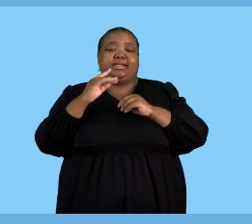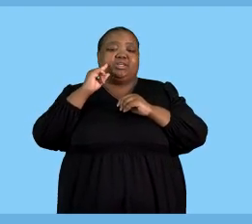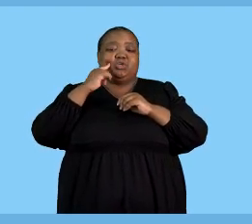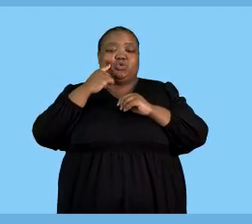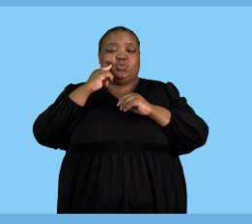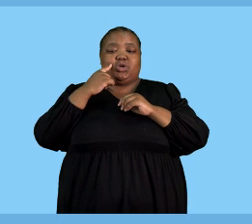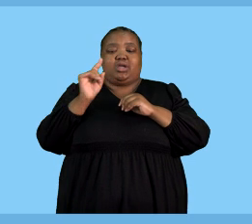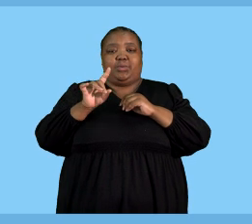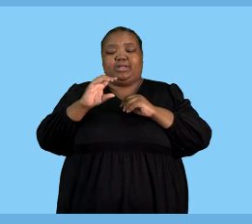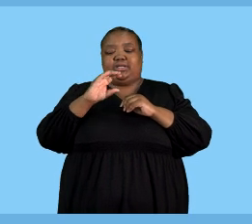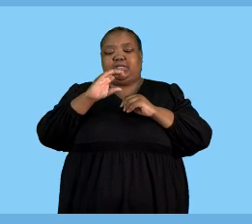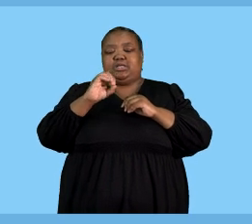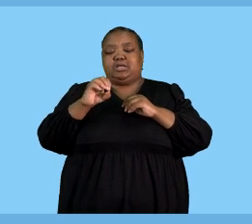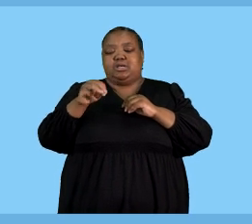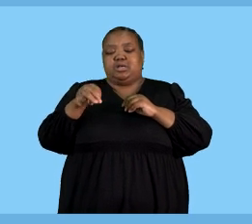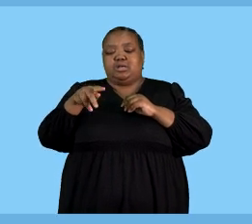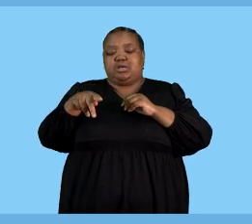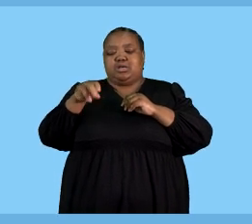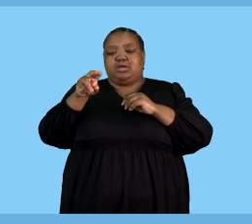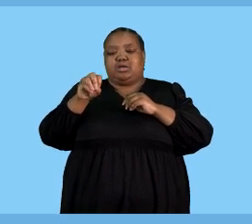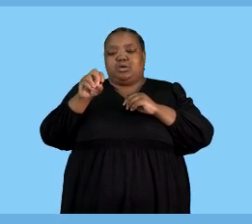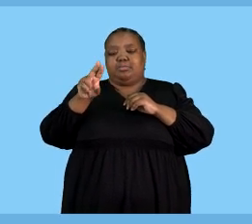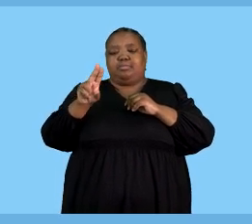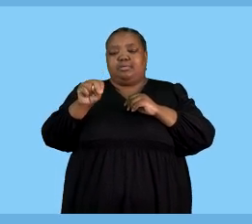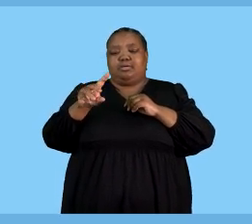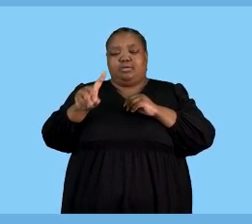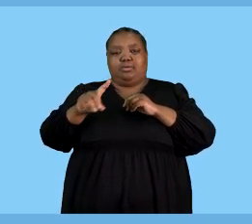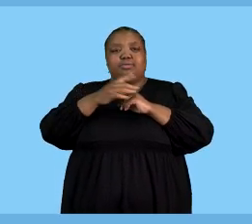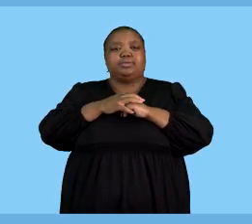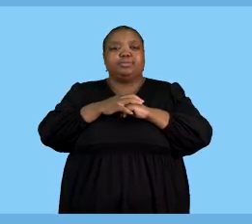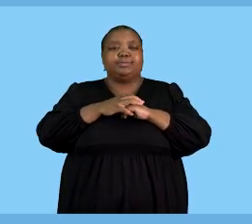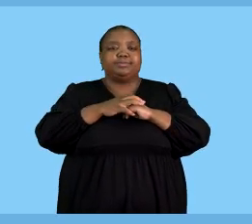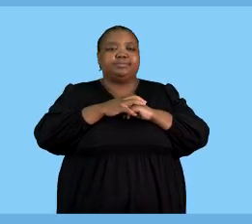which then means that sugar is it is a compound.